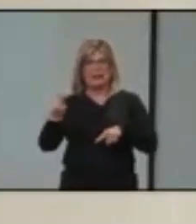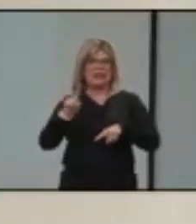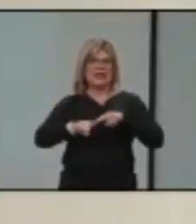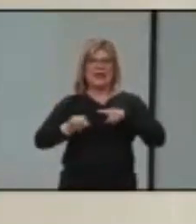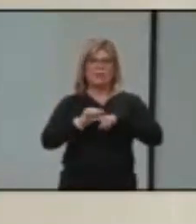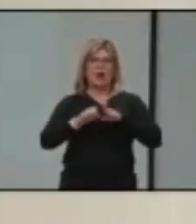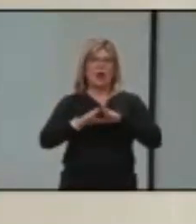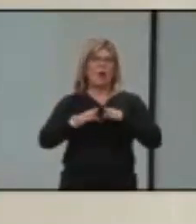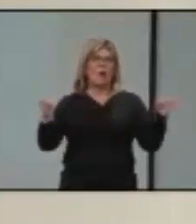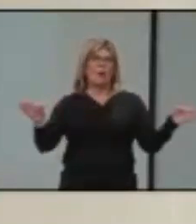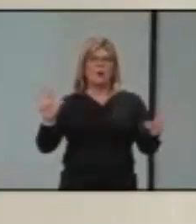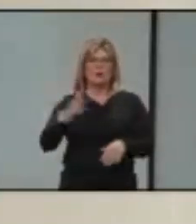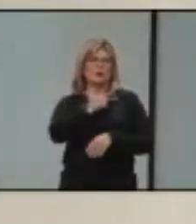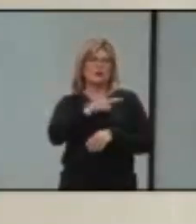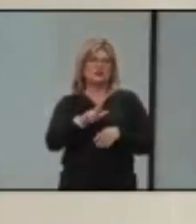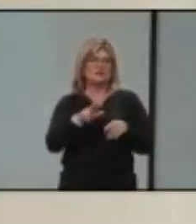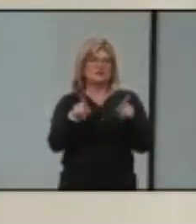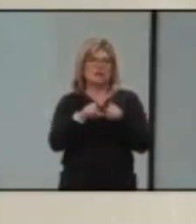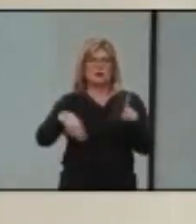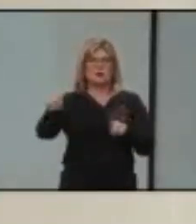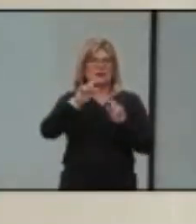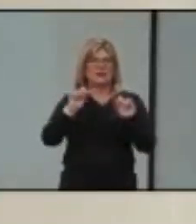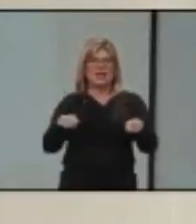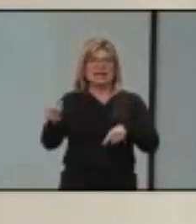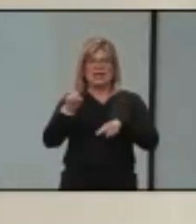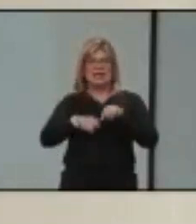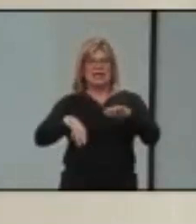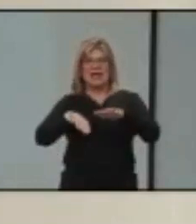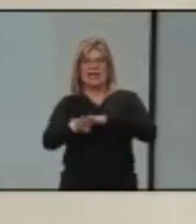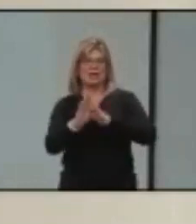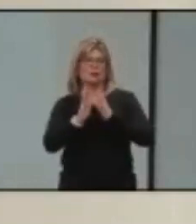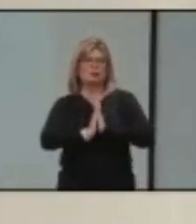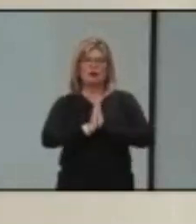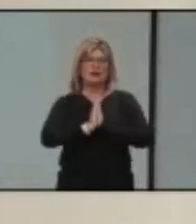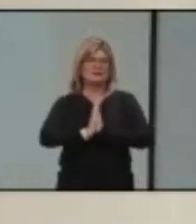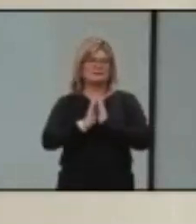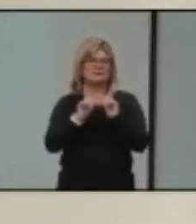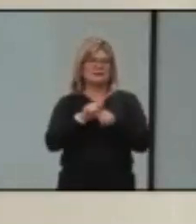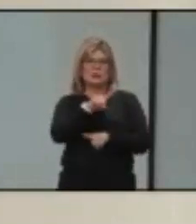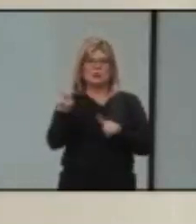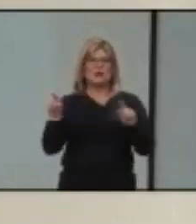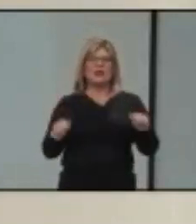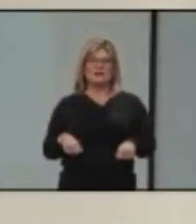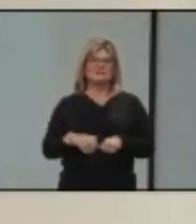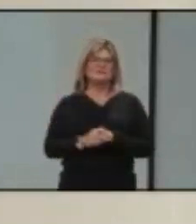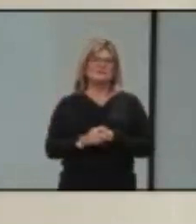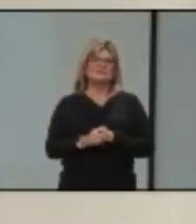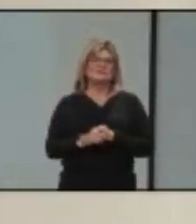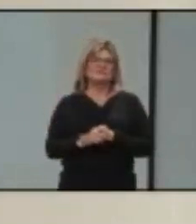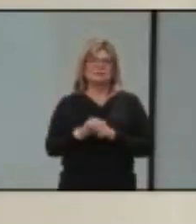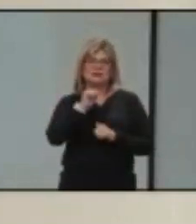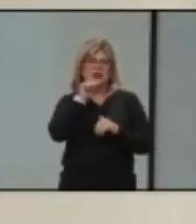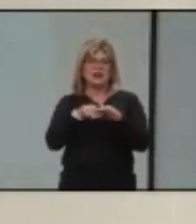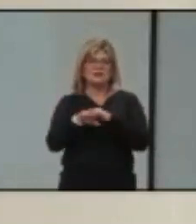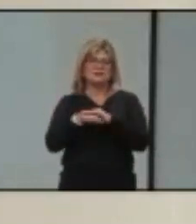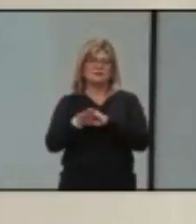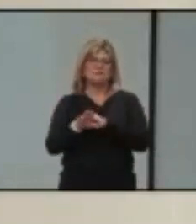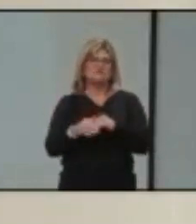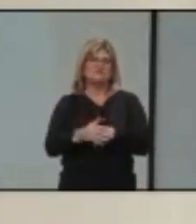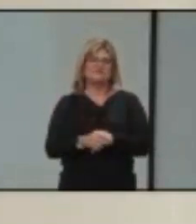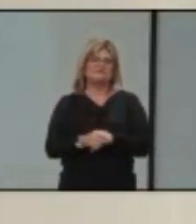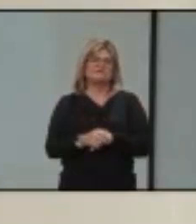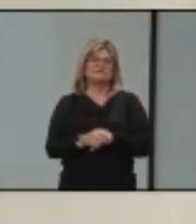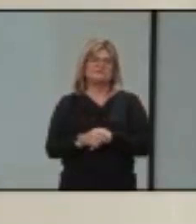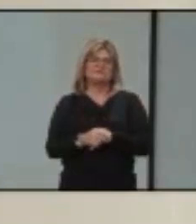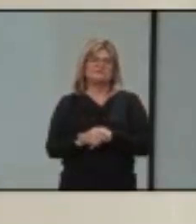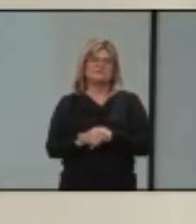way that everyone else can. They can't go to the mosque and pray like everyone else can. It's not accessible to them.